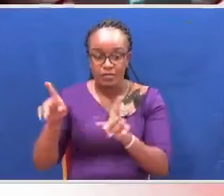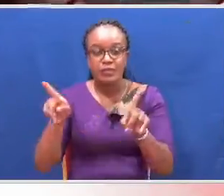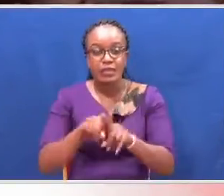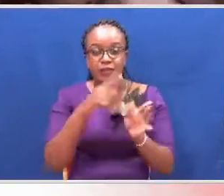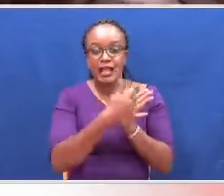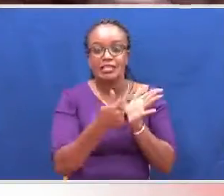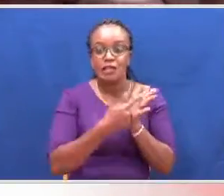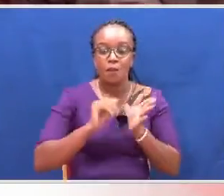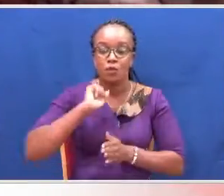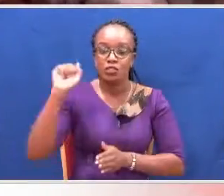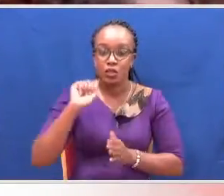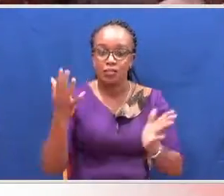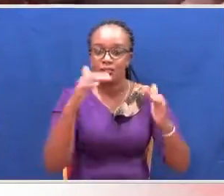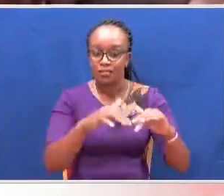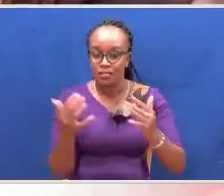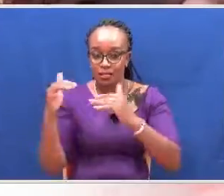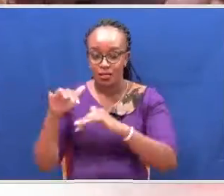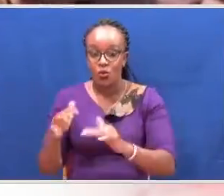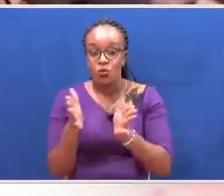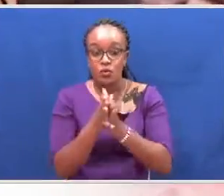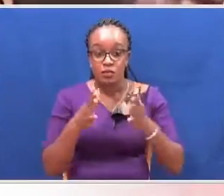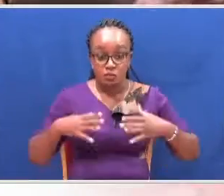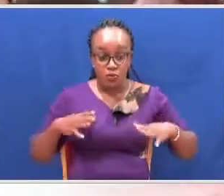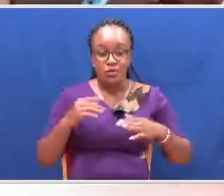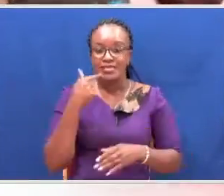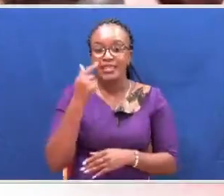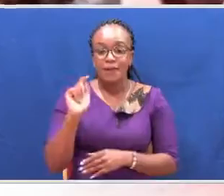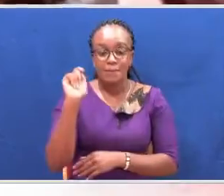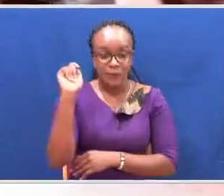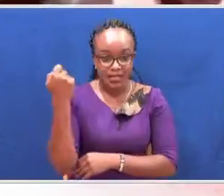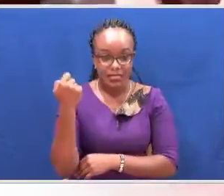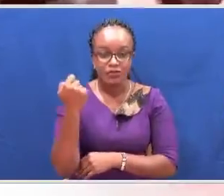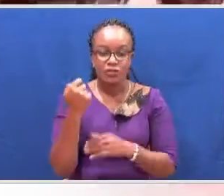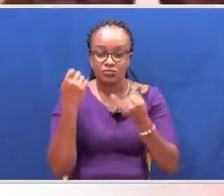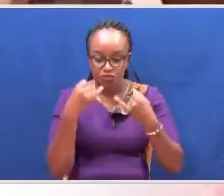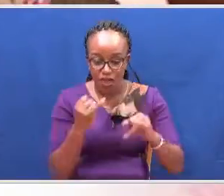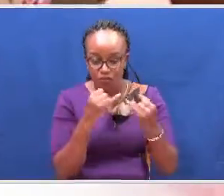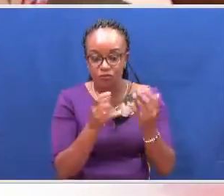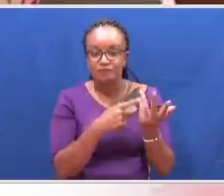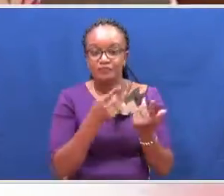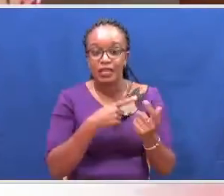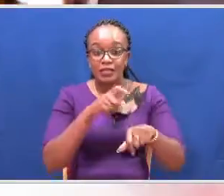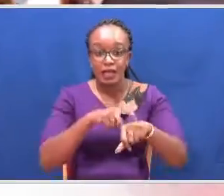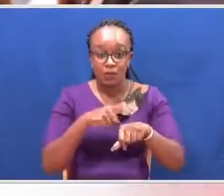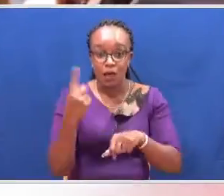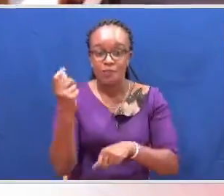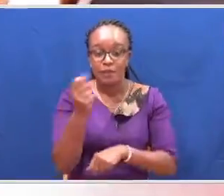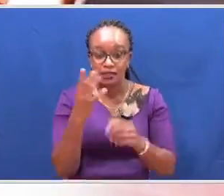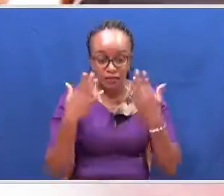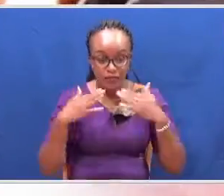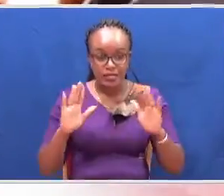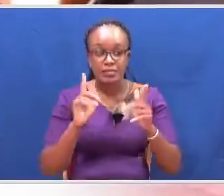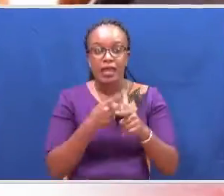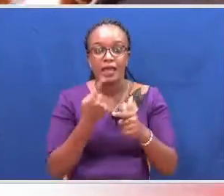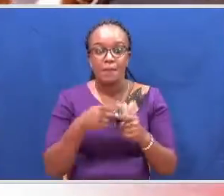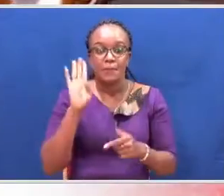is also suspect, with pundits arguing that the president was being calculative. By the time the 1 month is over, the BBI bill